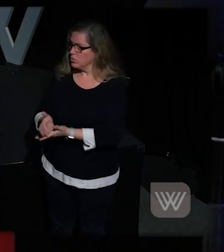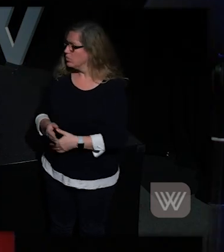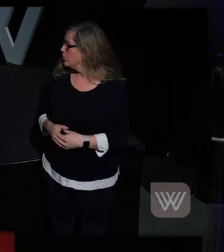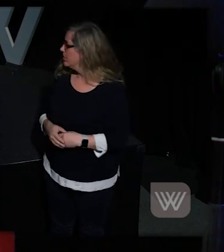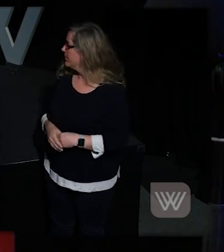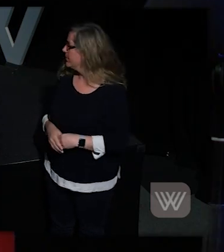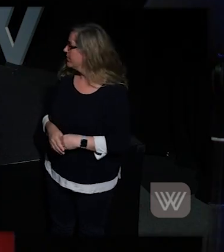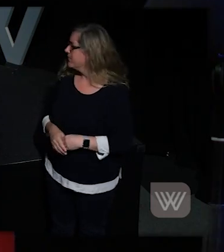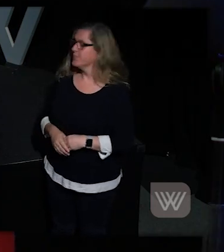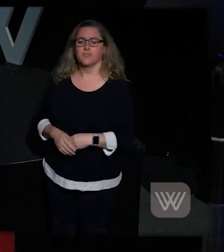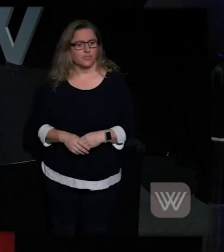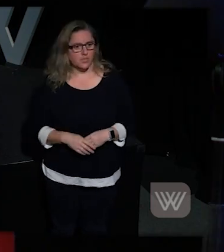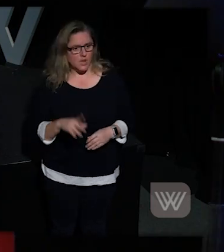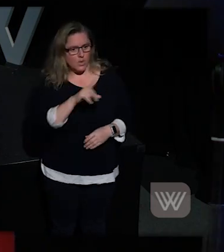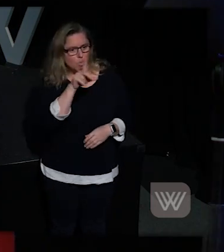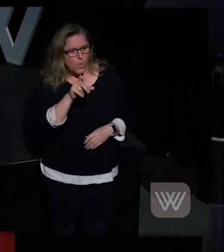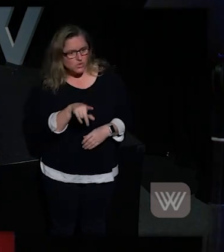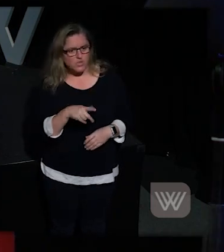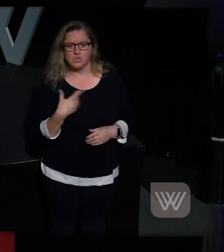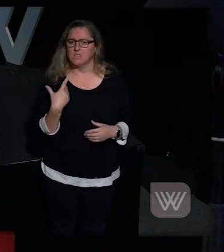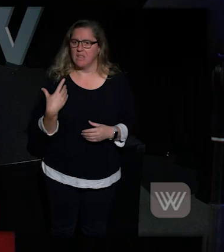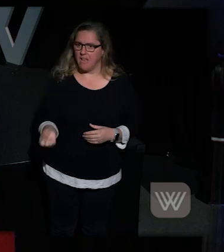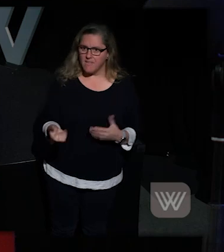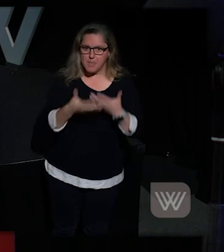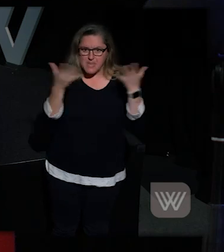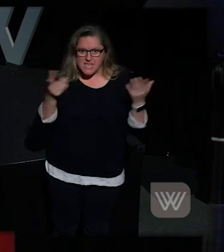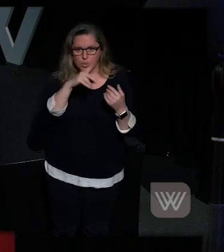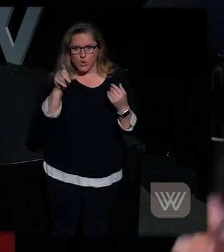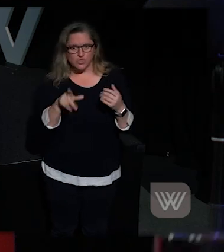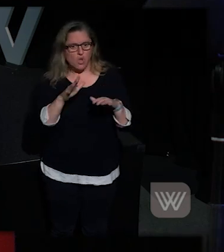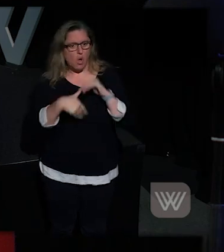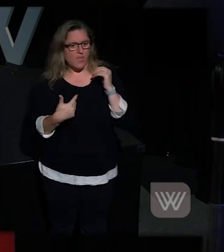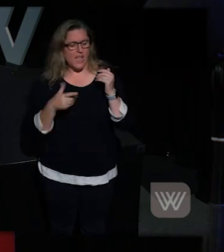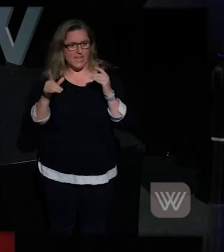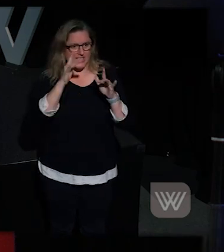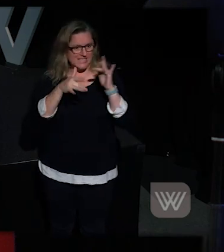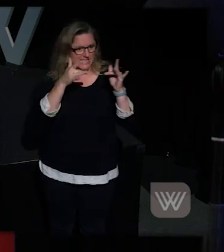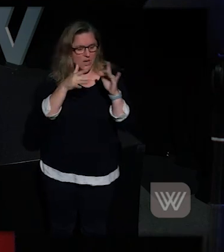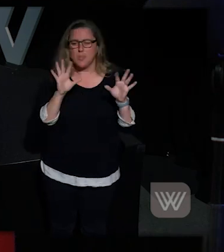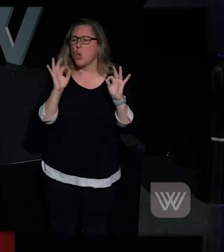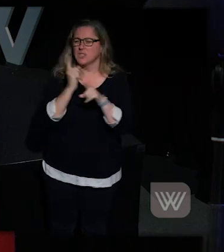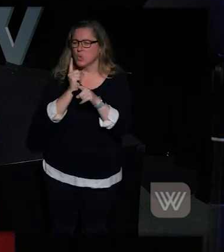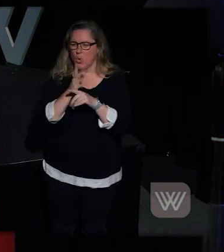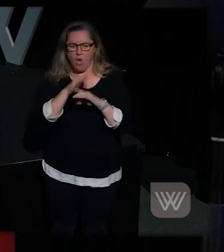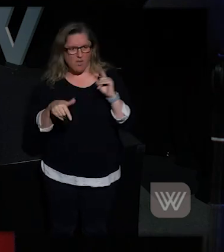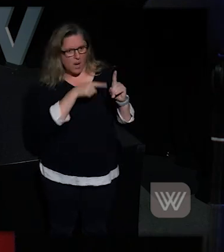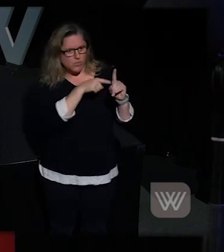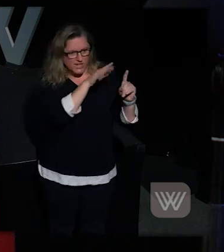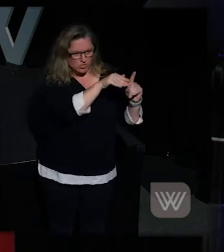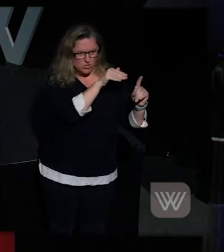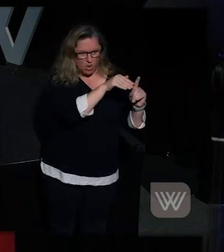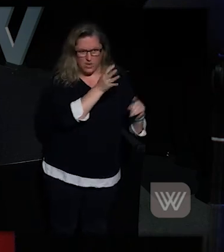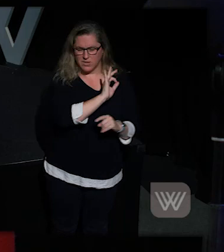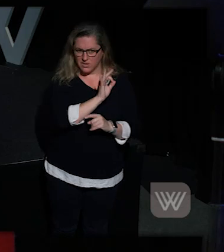that, you know, there's those questions, those bigger questions about how we treat each other on the internet. And I'm not talking here about predatory trolling. No. I'm talking